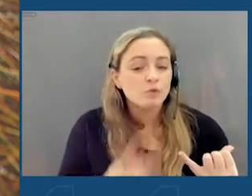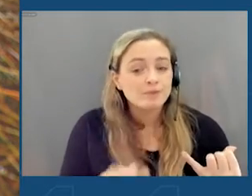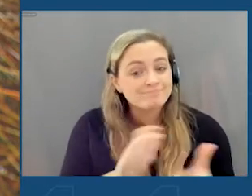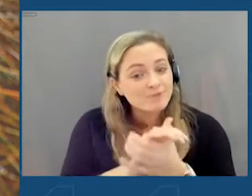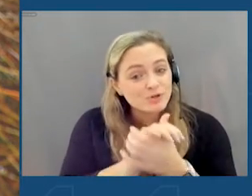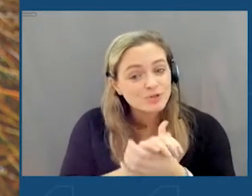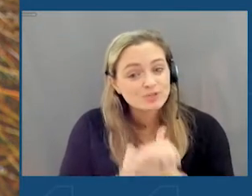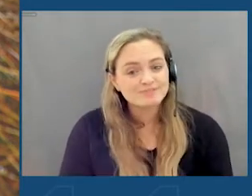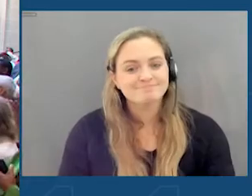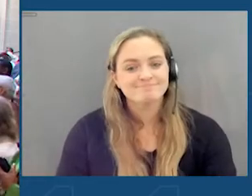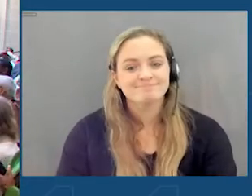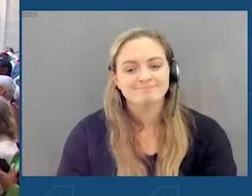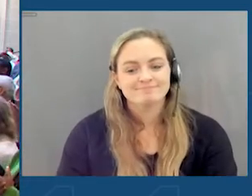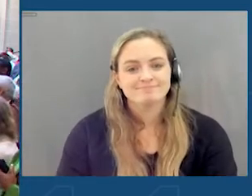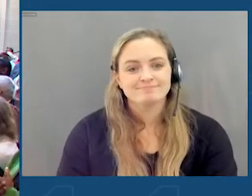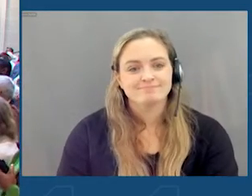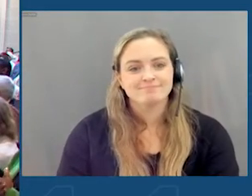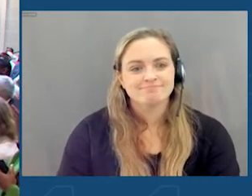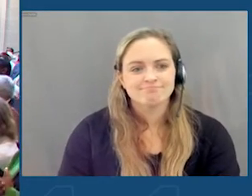Congratulations.